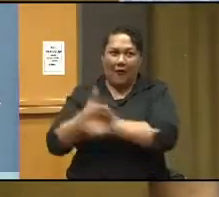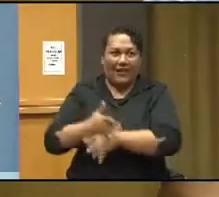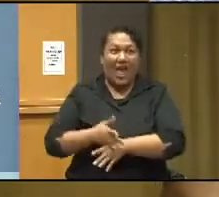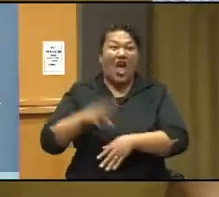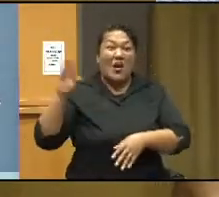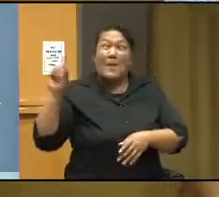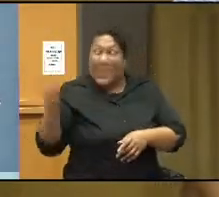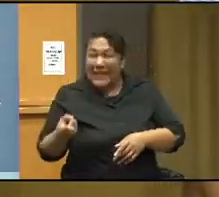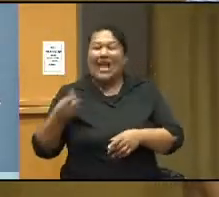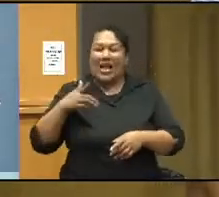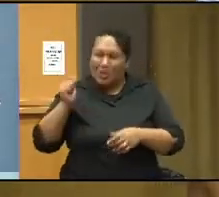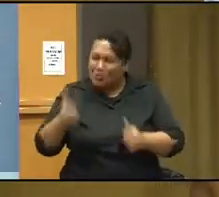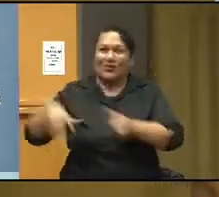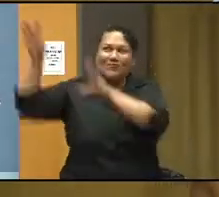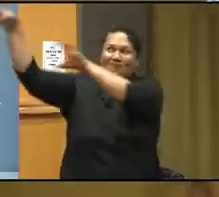So that's one of my